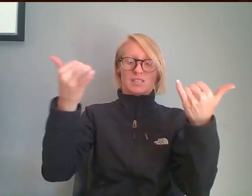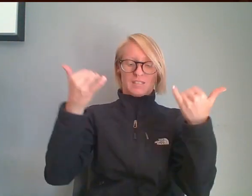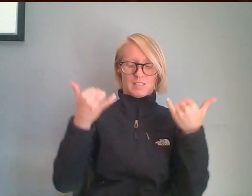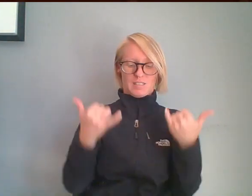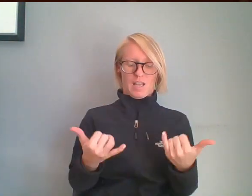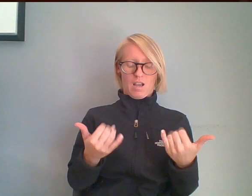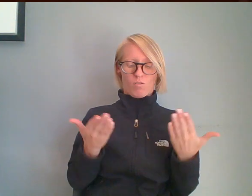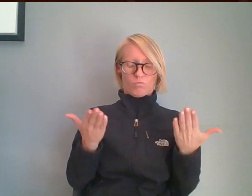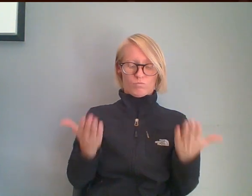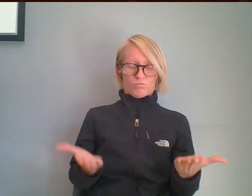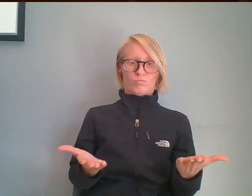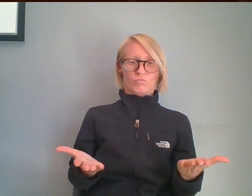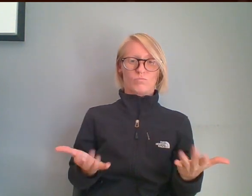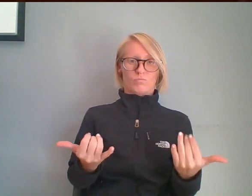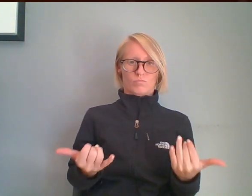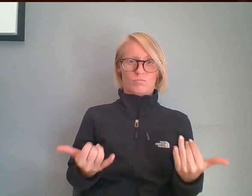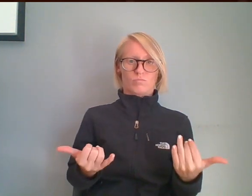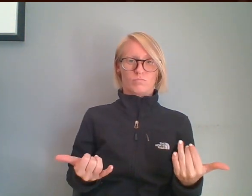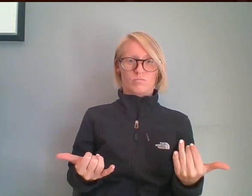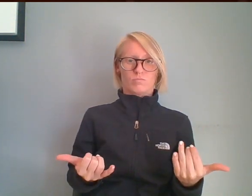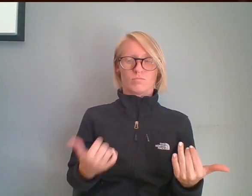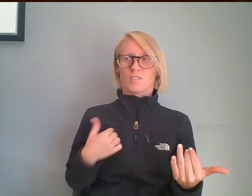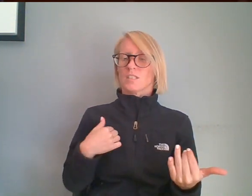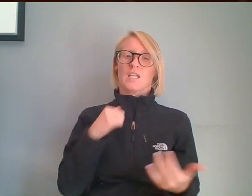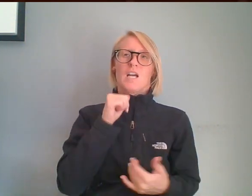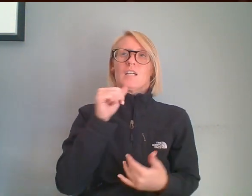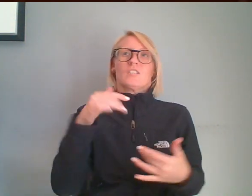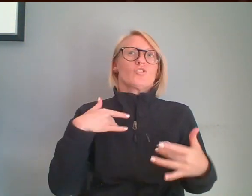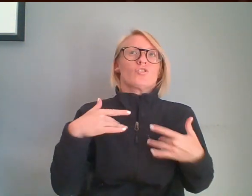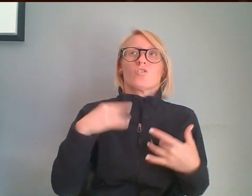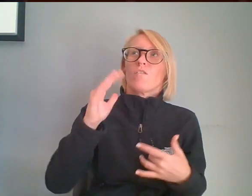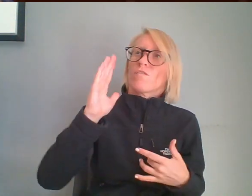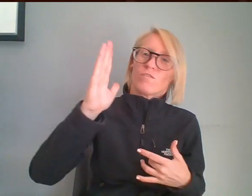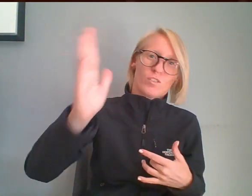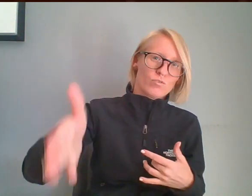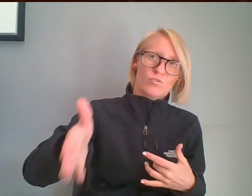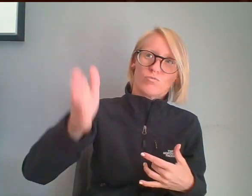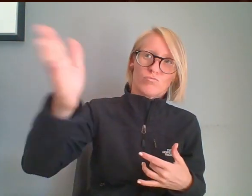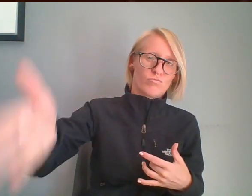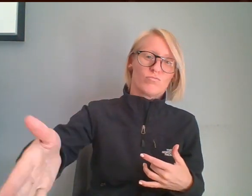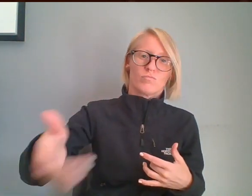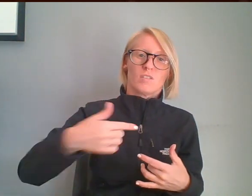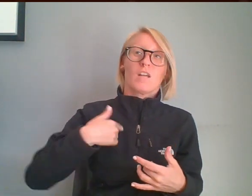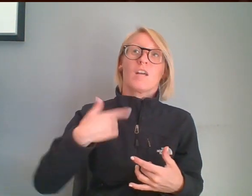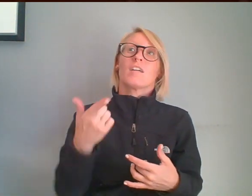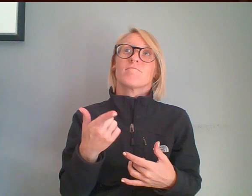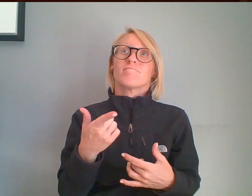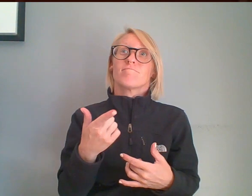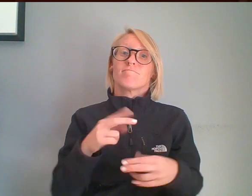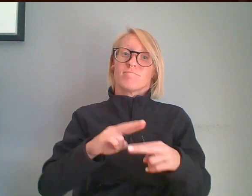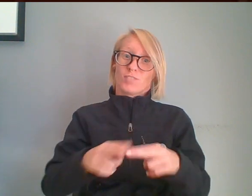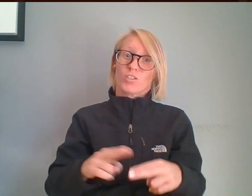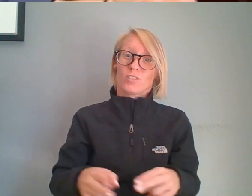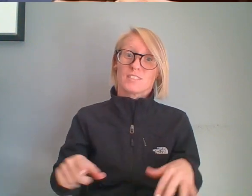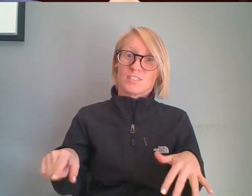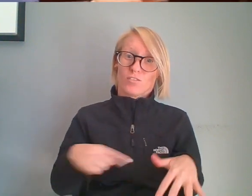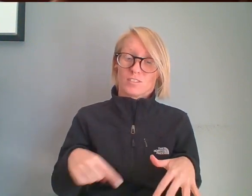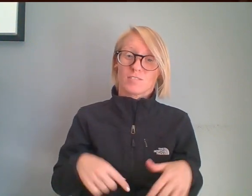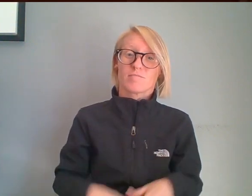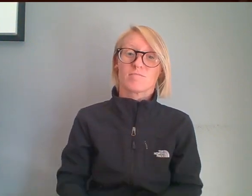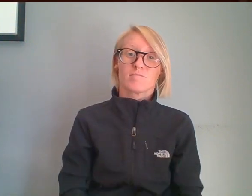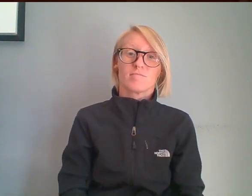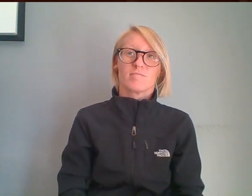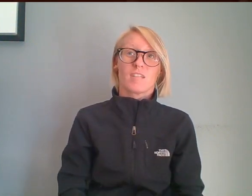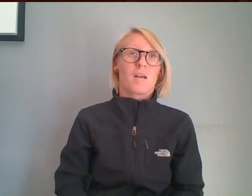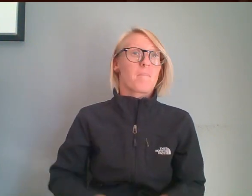present moment, we're not going to be as concerned about those future states, and therefore we'll be less nervous. There are lots of ways to